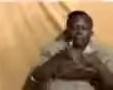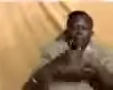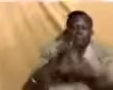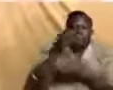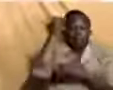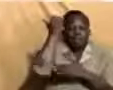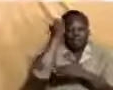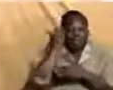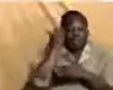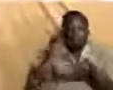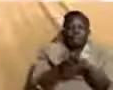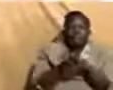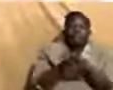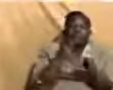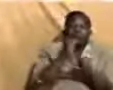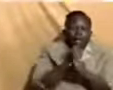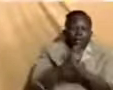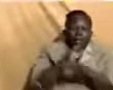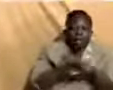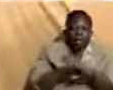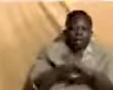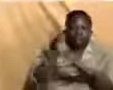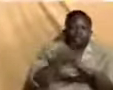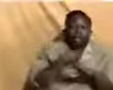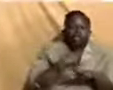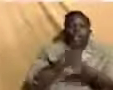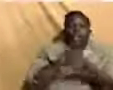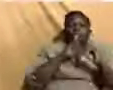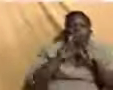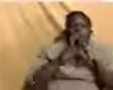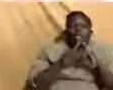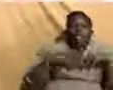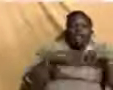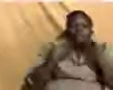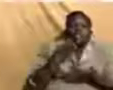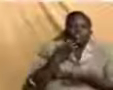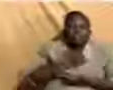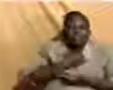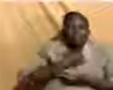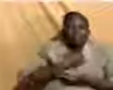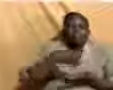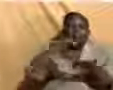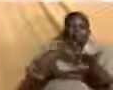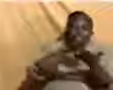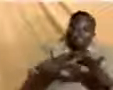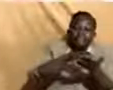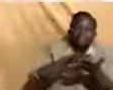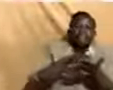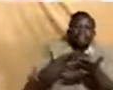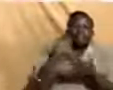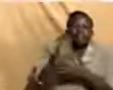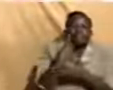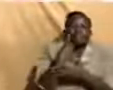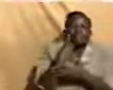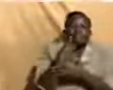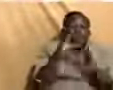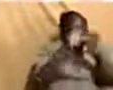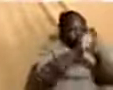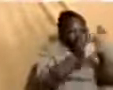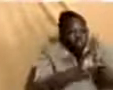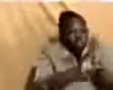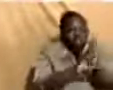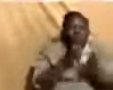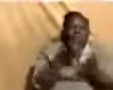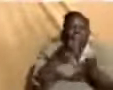was dealt with. In other words, we are only talking about civil matters. Constitutional matters can be